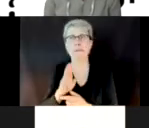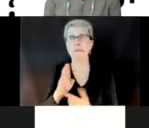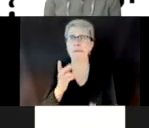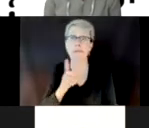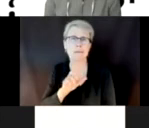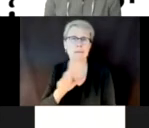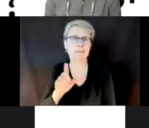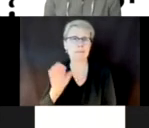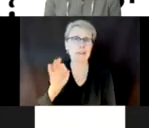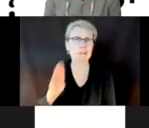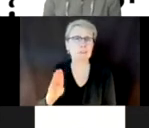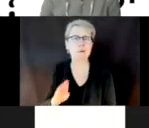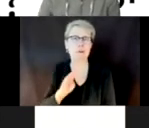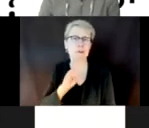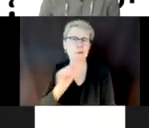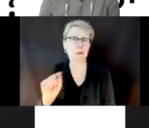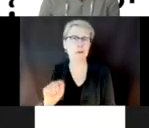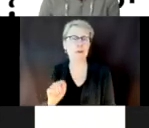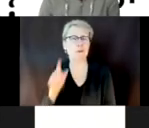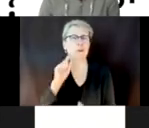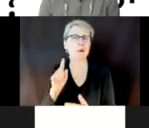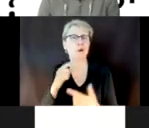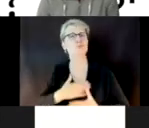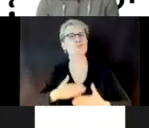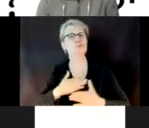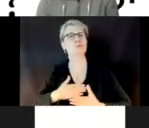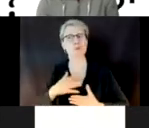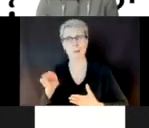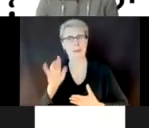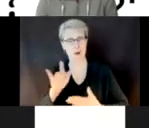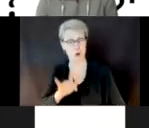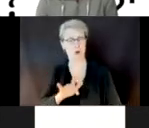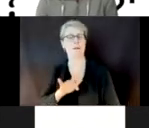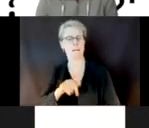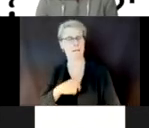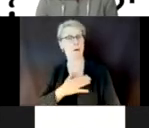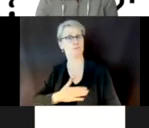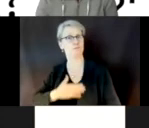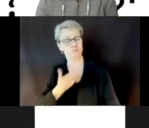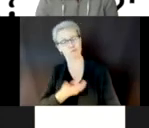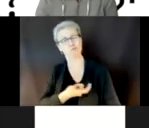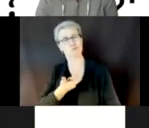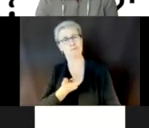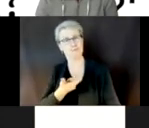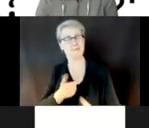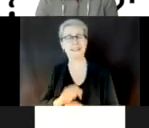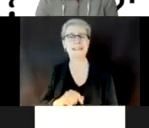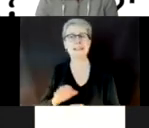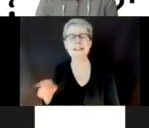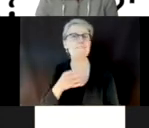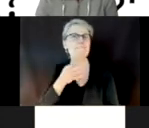from their regular life. So often they want to be entertained. They want to stay up to date. They want to learn